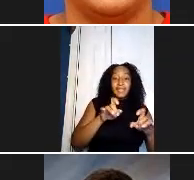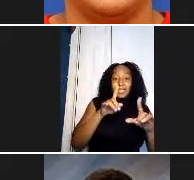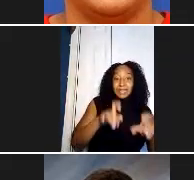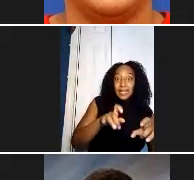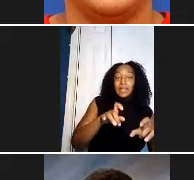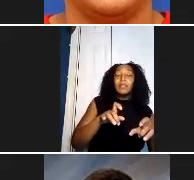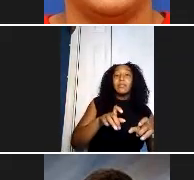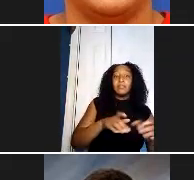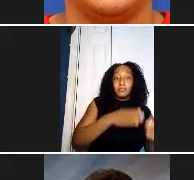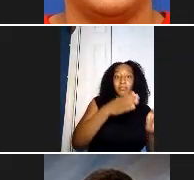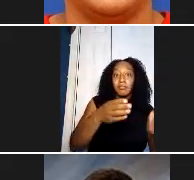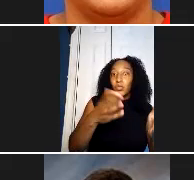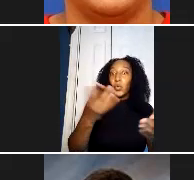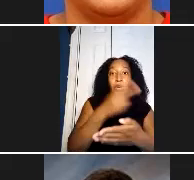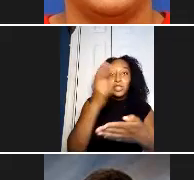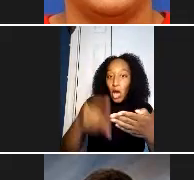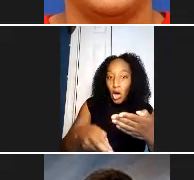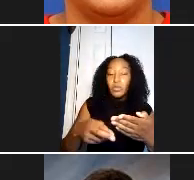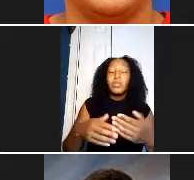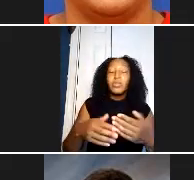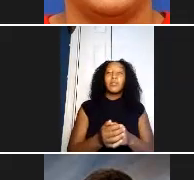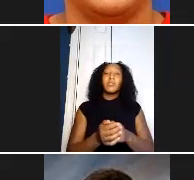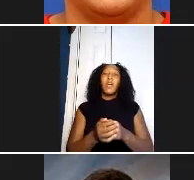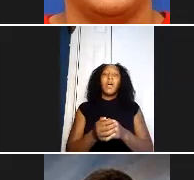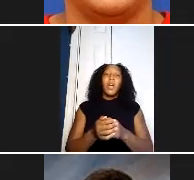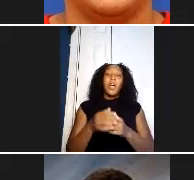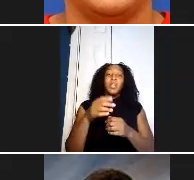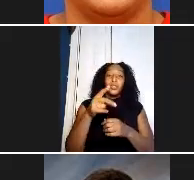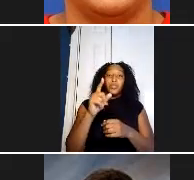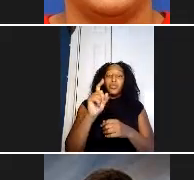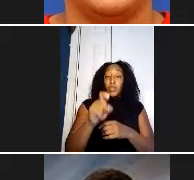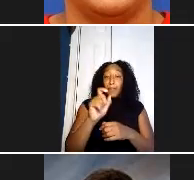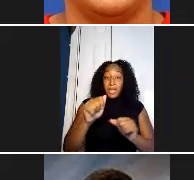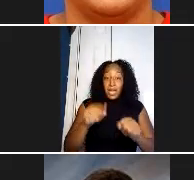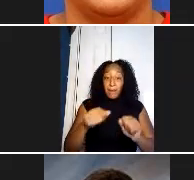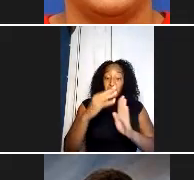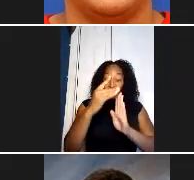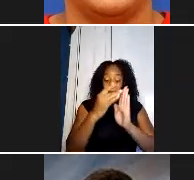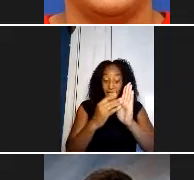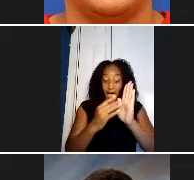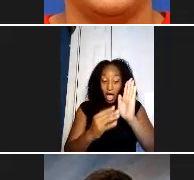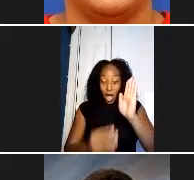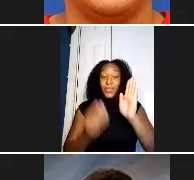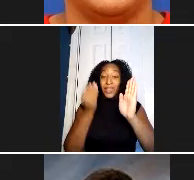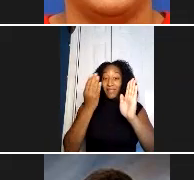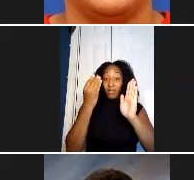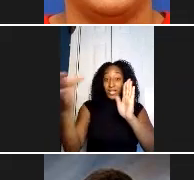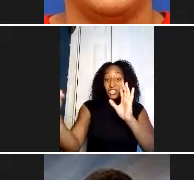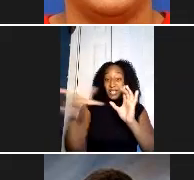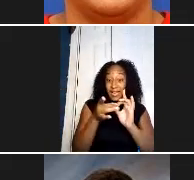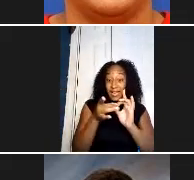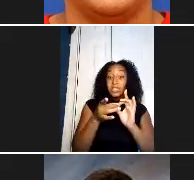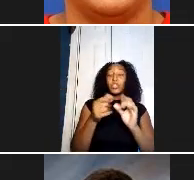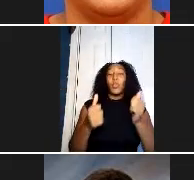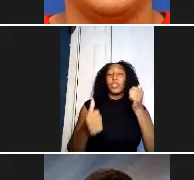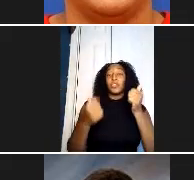answer the questions relating to units. And then this last part C, just reminding you